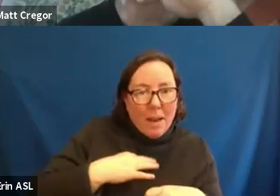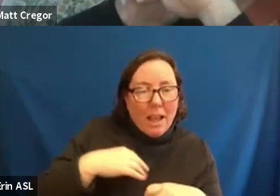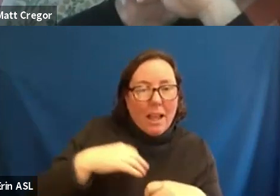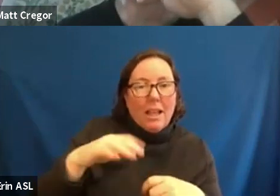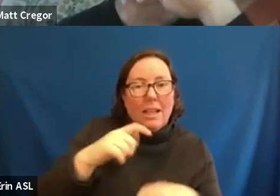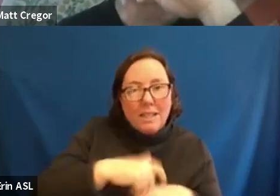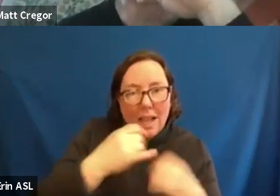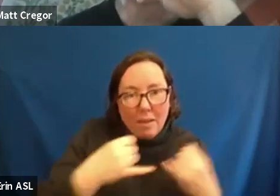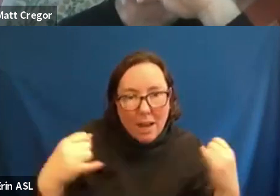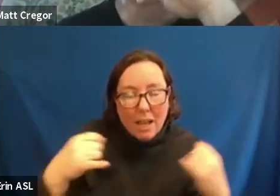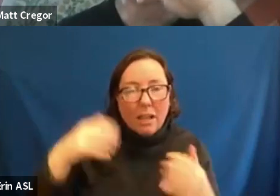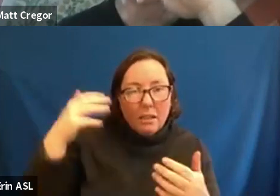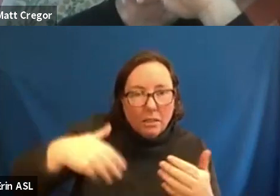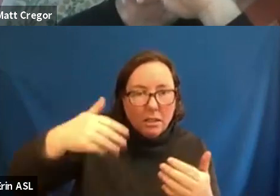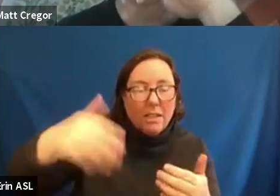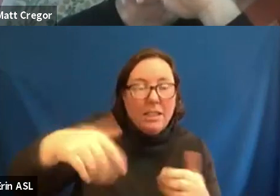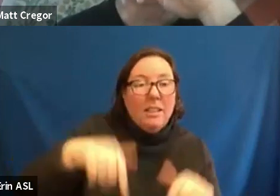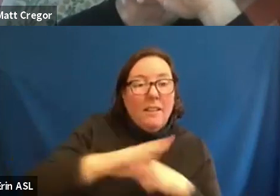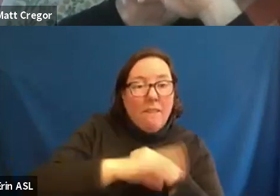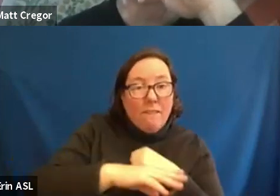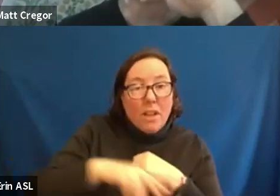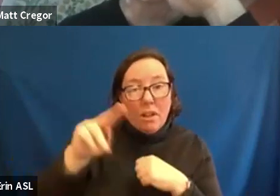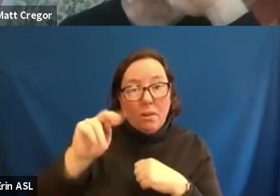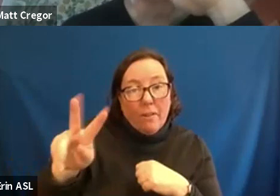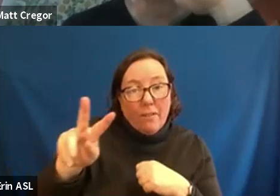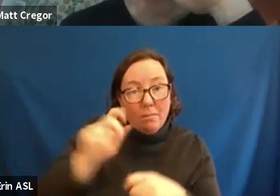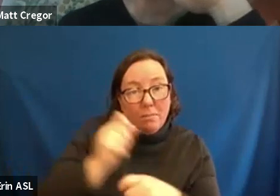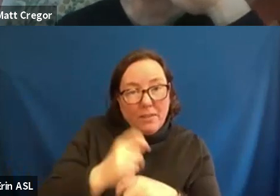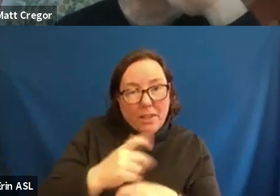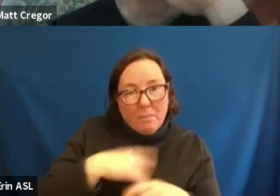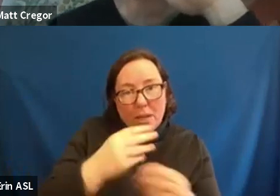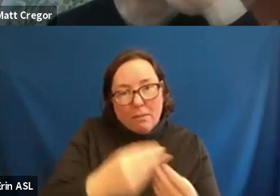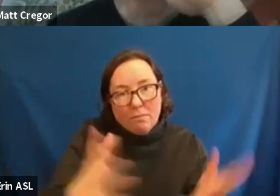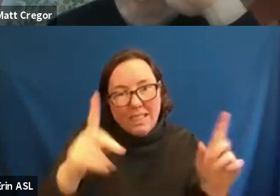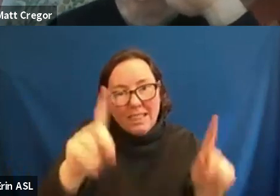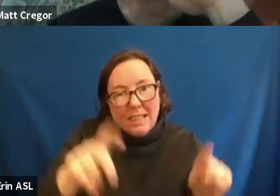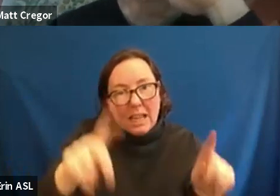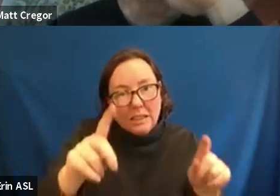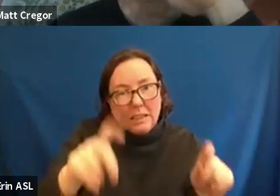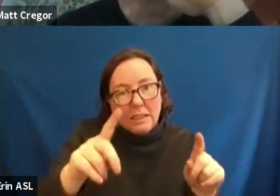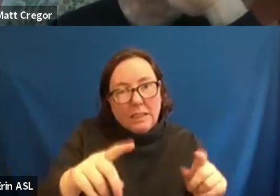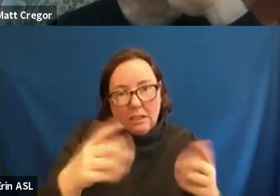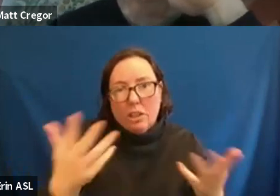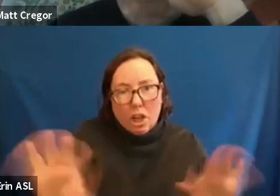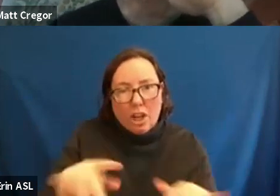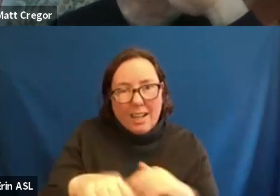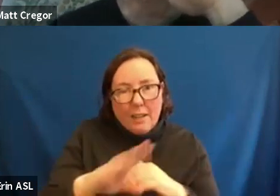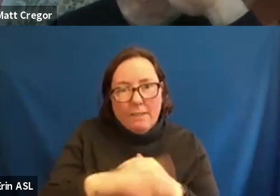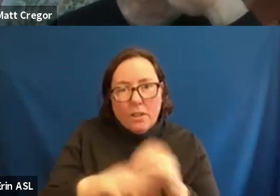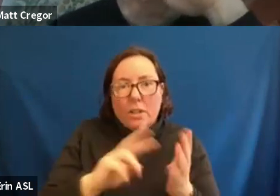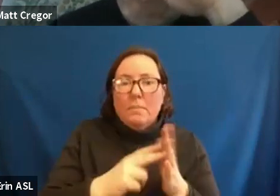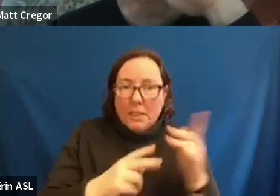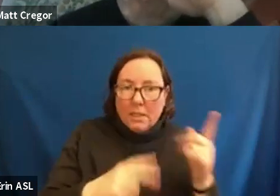And by November, we're giving an assessment for the exam school entrance. So I believe that is why